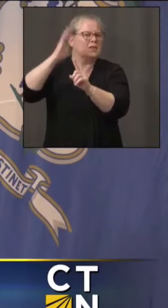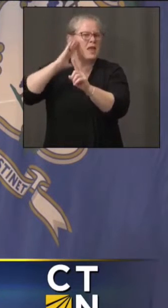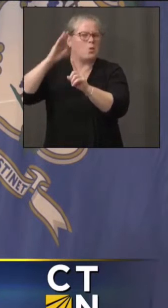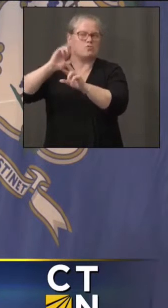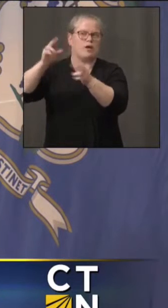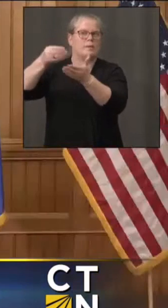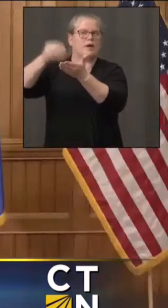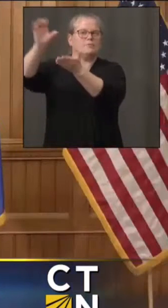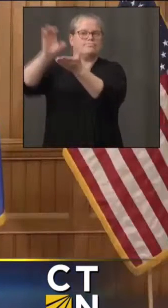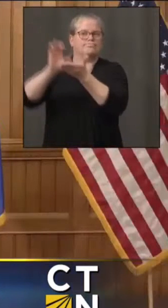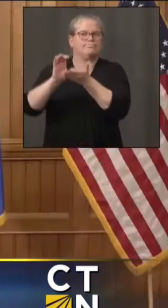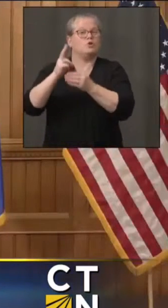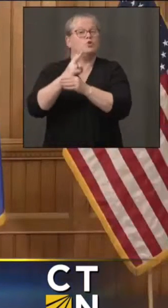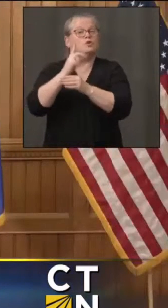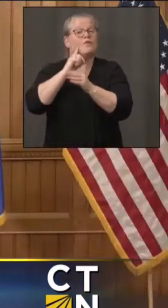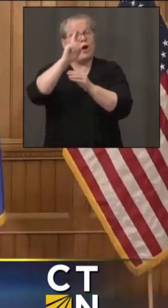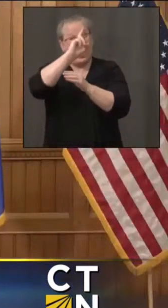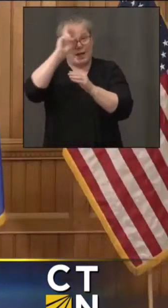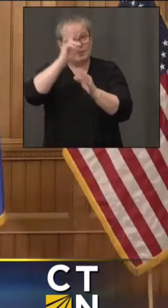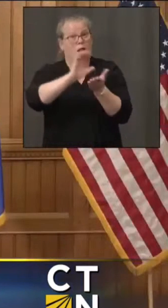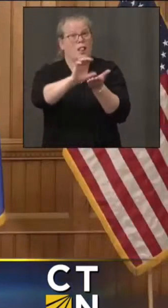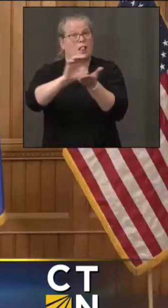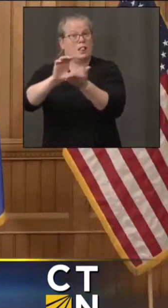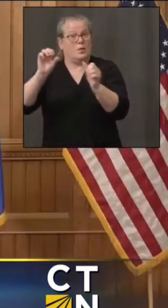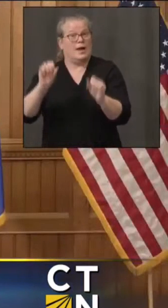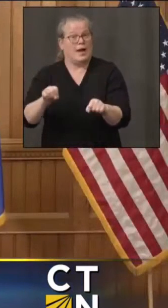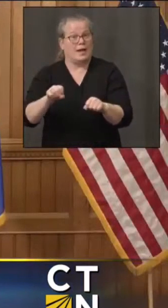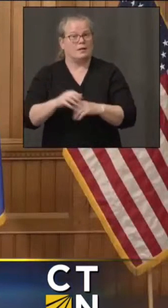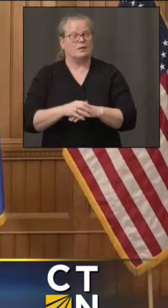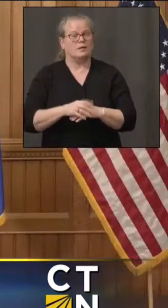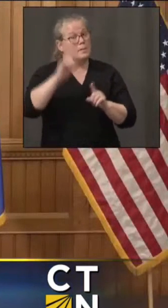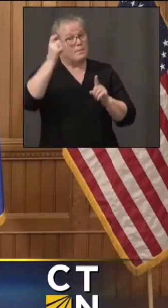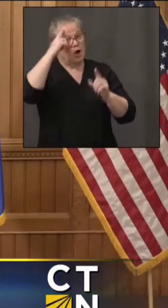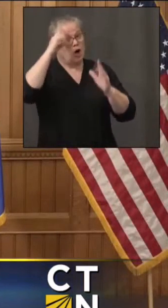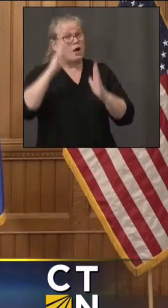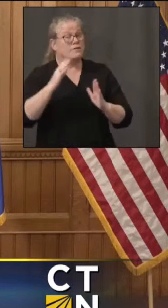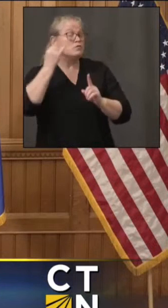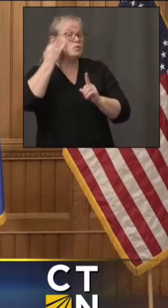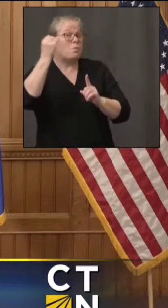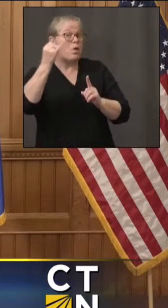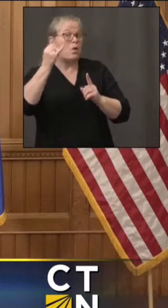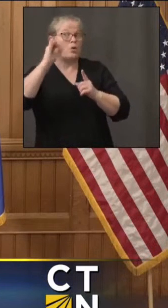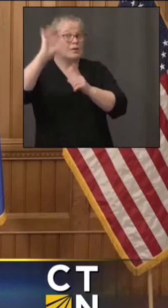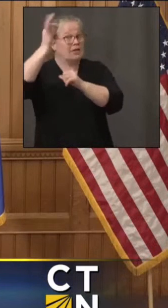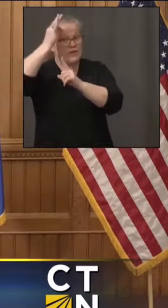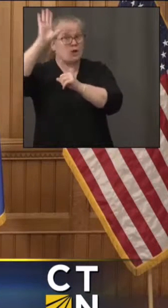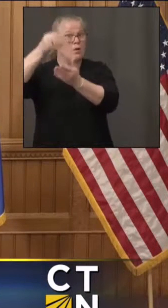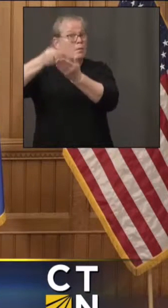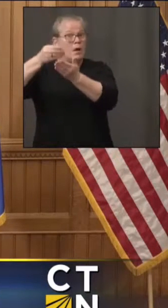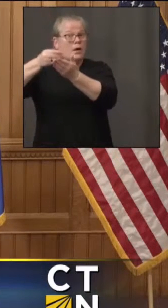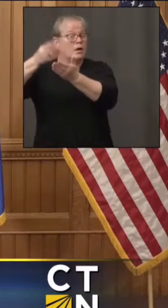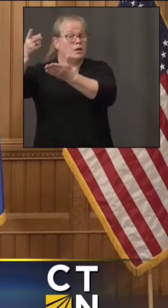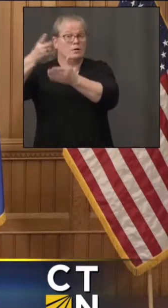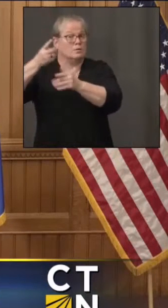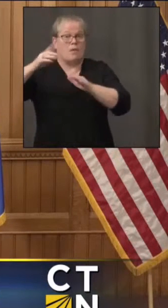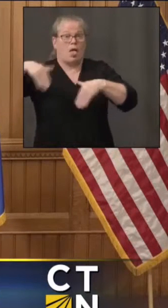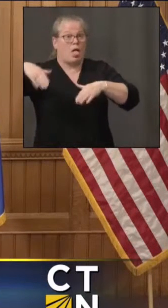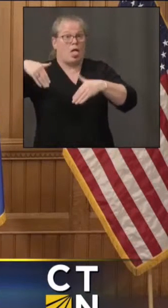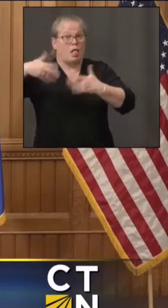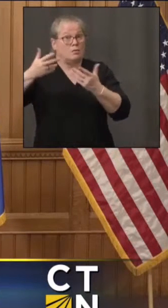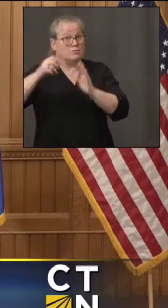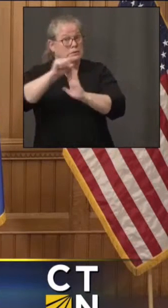But, Governor, if for some reason the federal money is not there, are state dollars off the table as far as you're